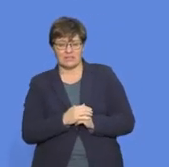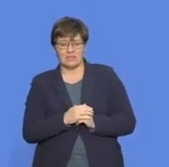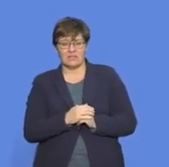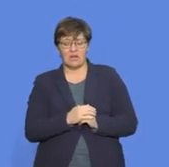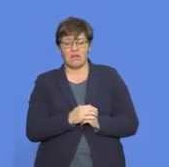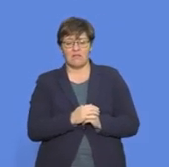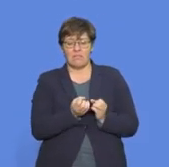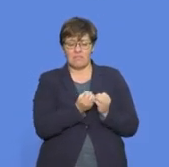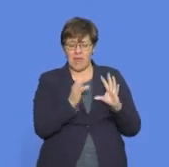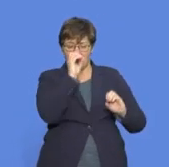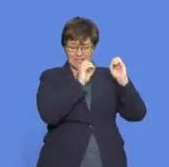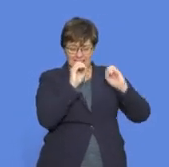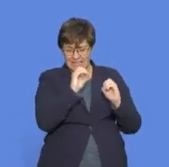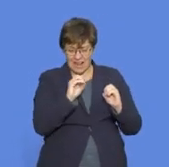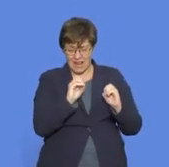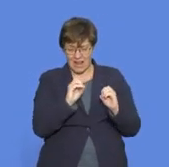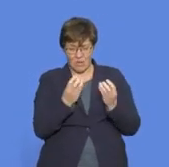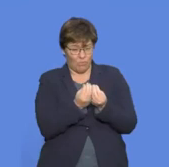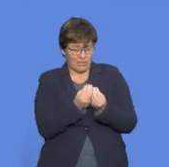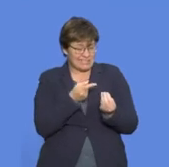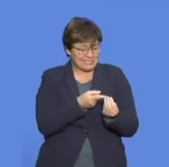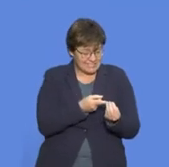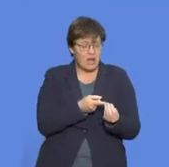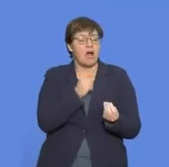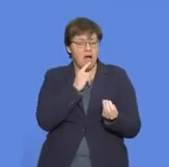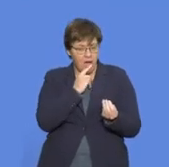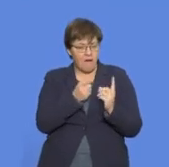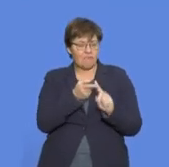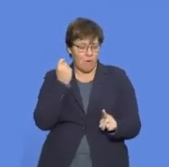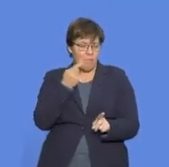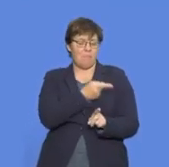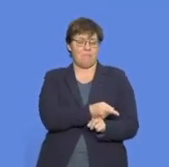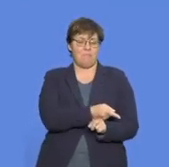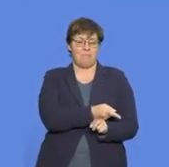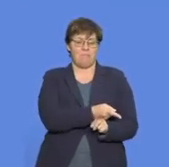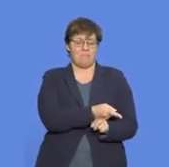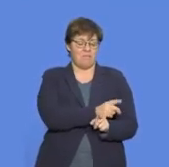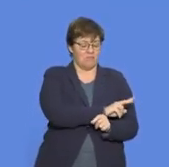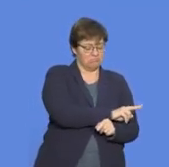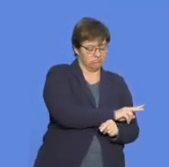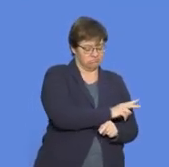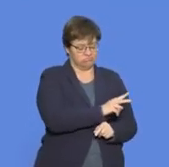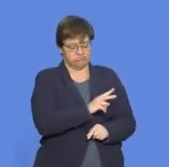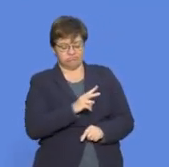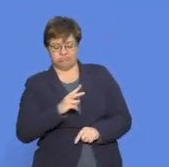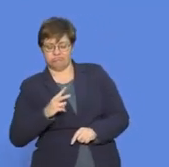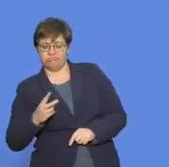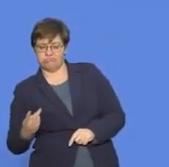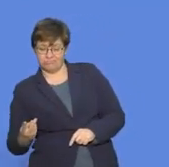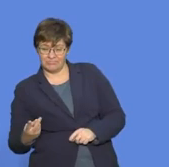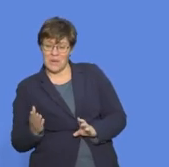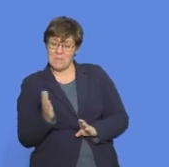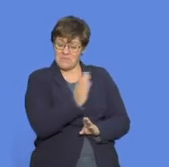unicellular and multicellular organisms, we have a look, we see they have descended from, so in other words, they've come from something